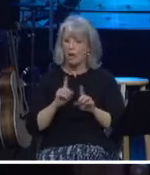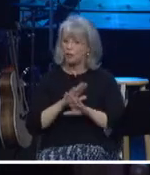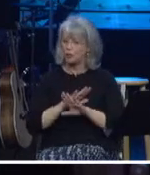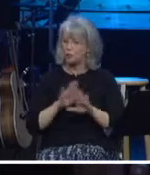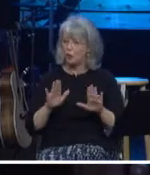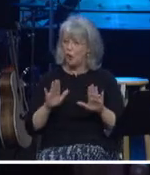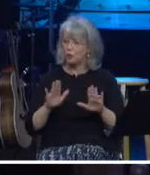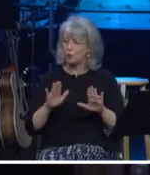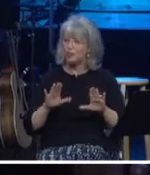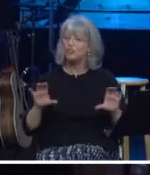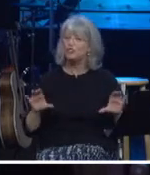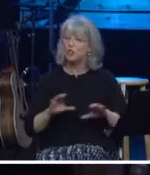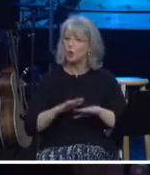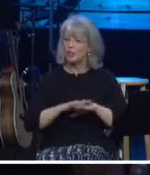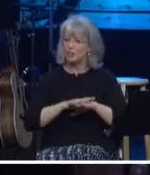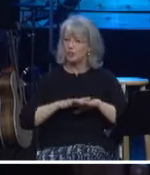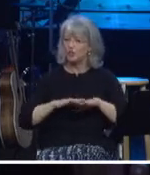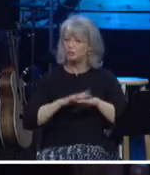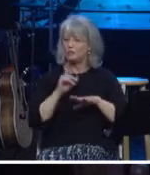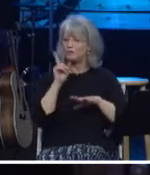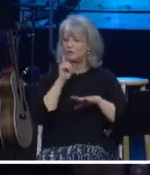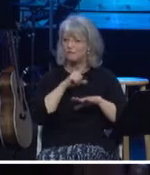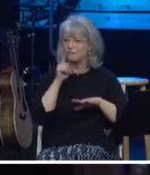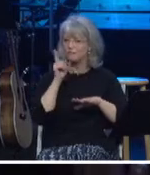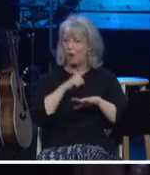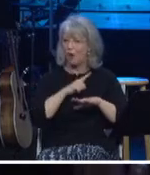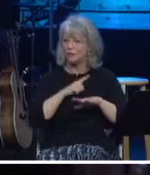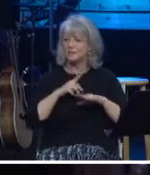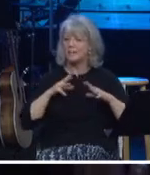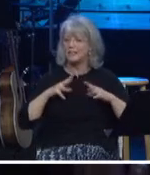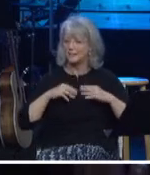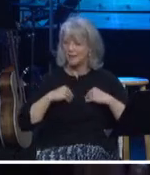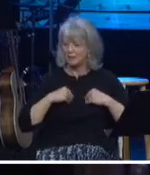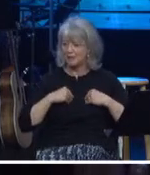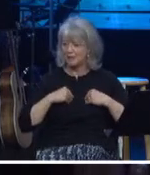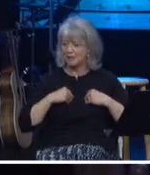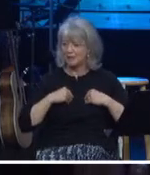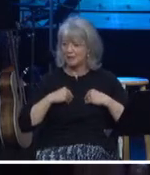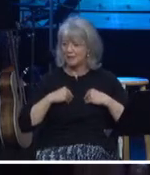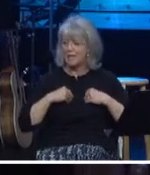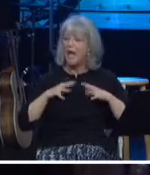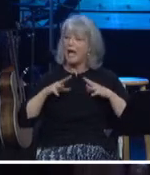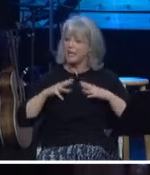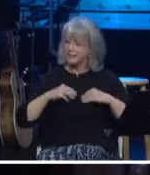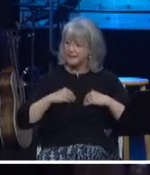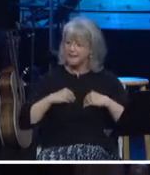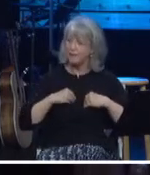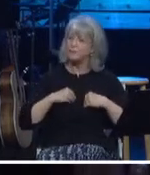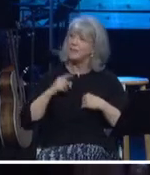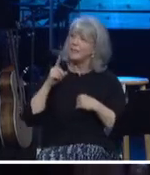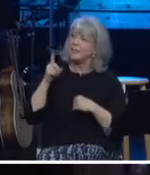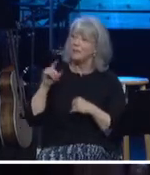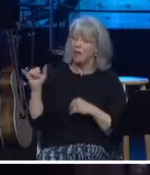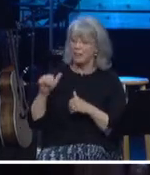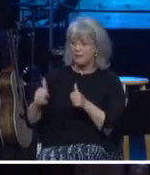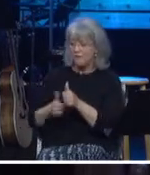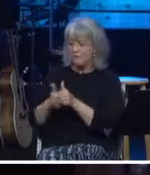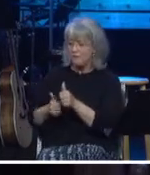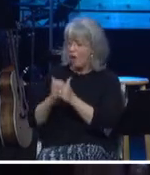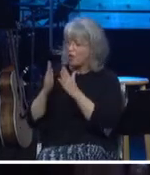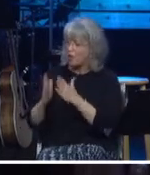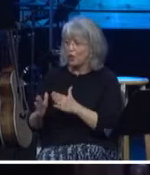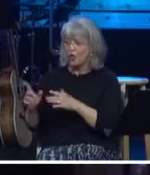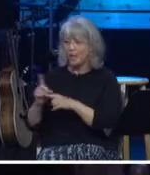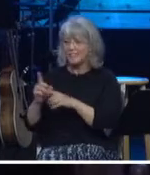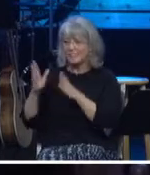a superficial kind of way. No, you come to him as a follower, as a disciple. You